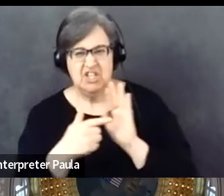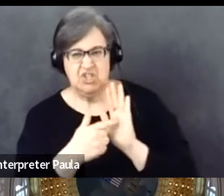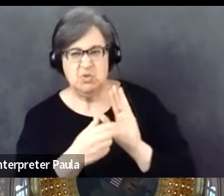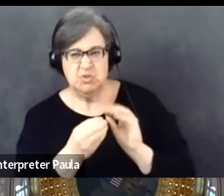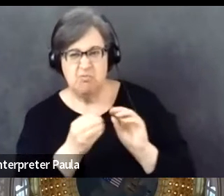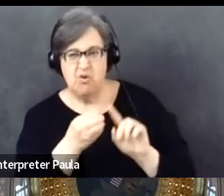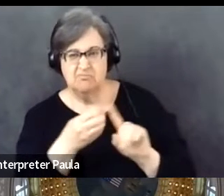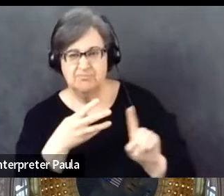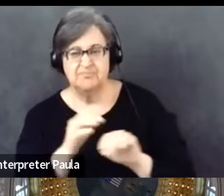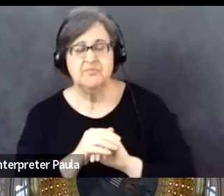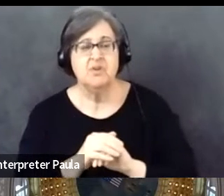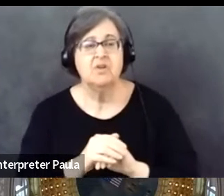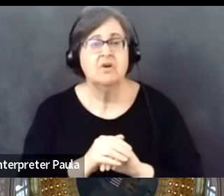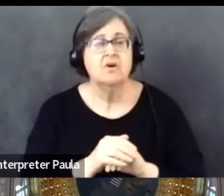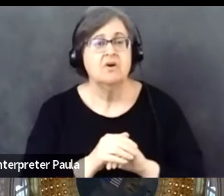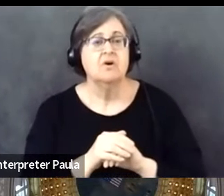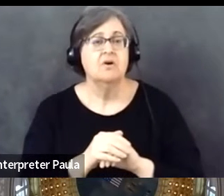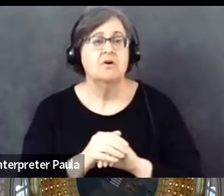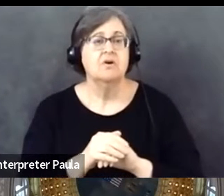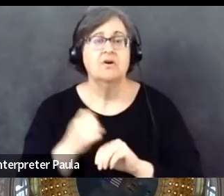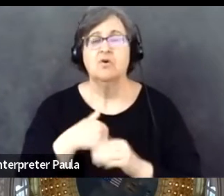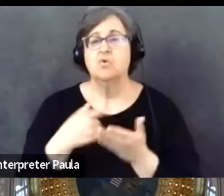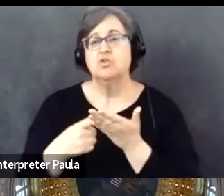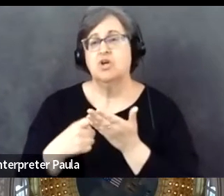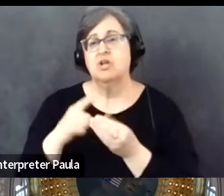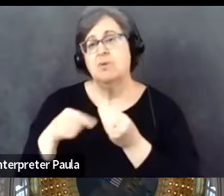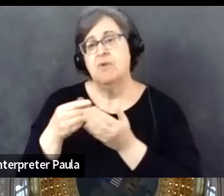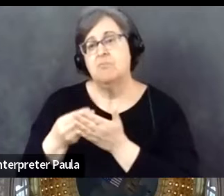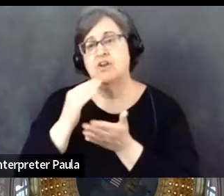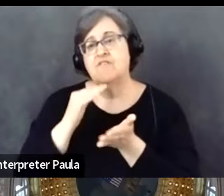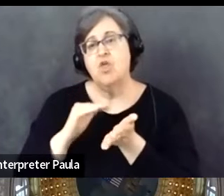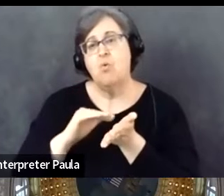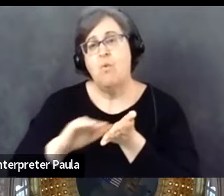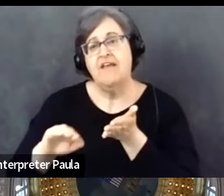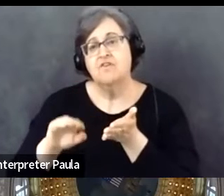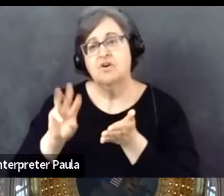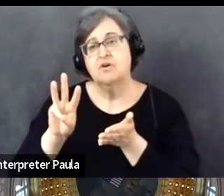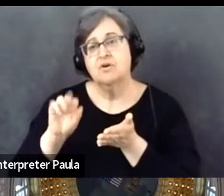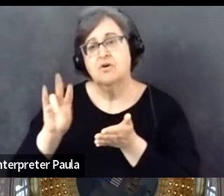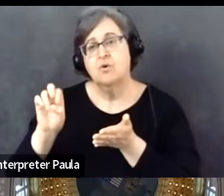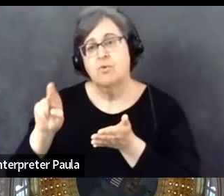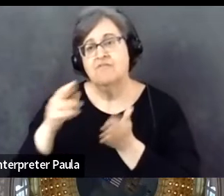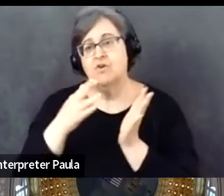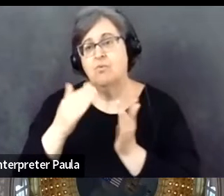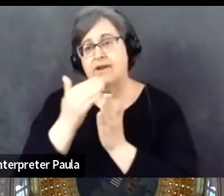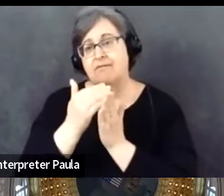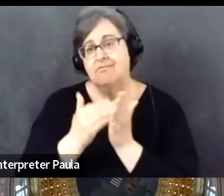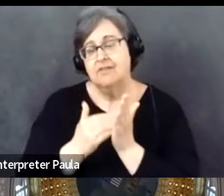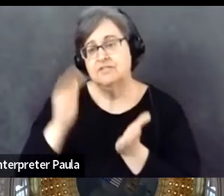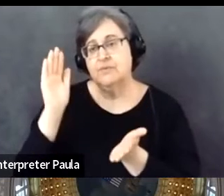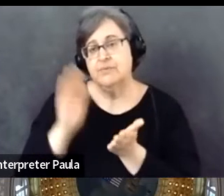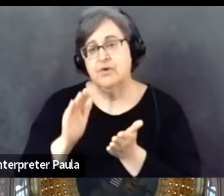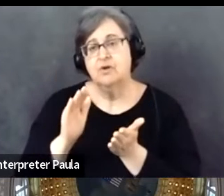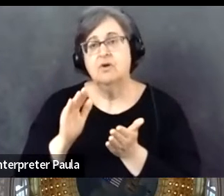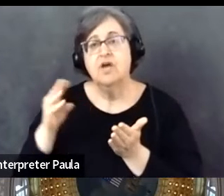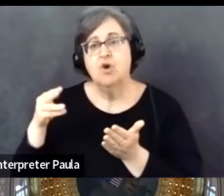We had talked about some money for waiting list reductions and reimbursing